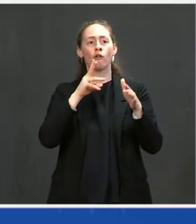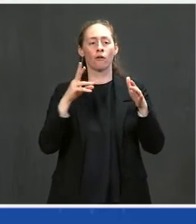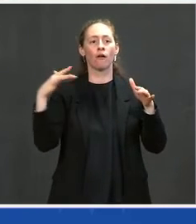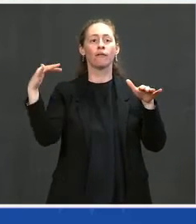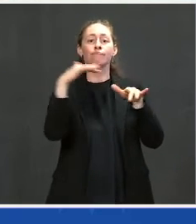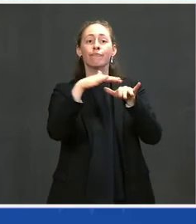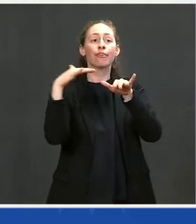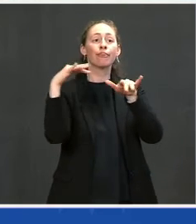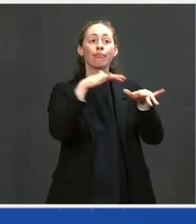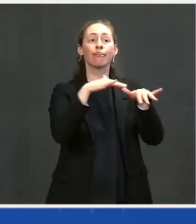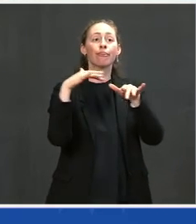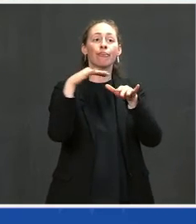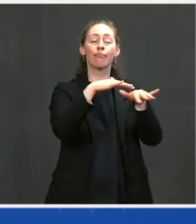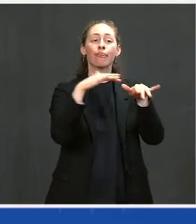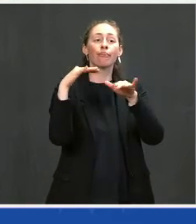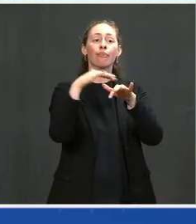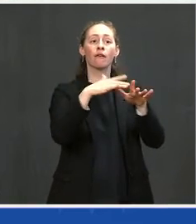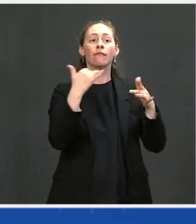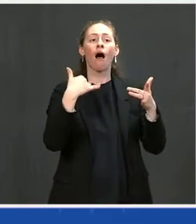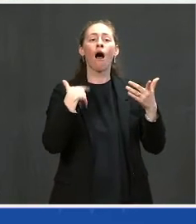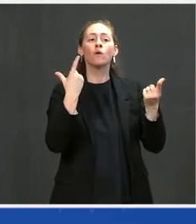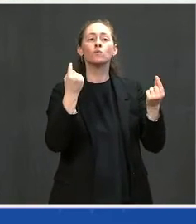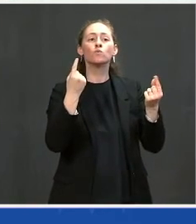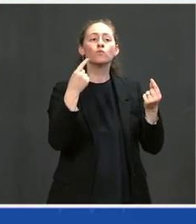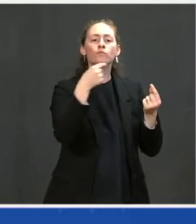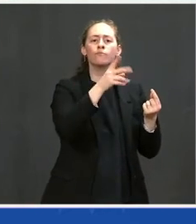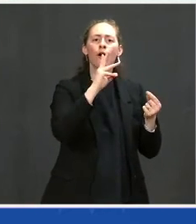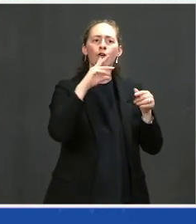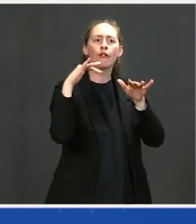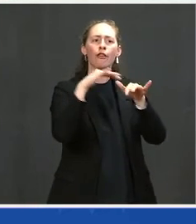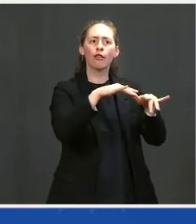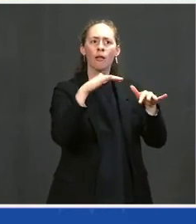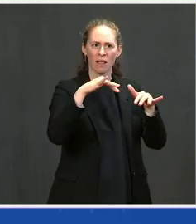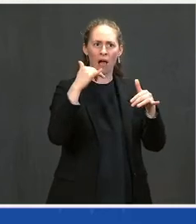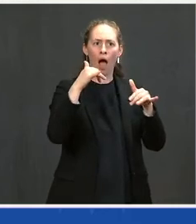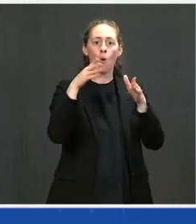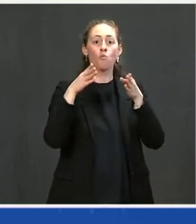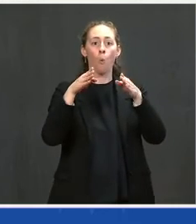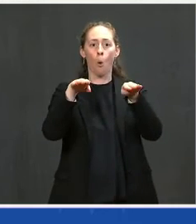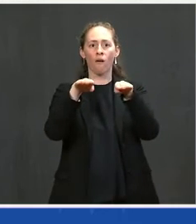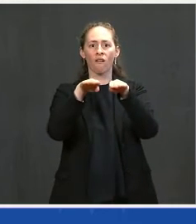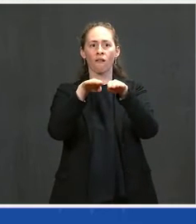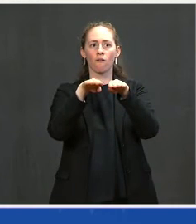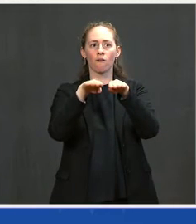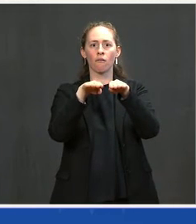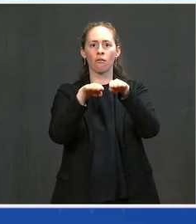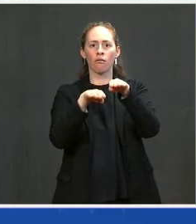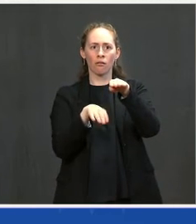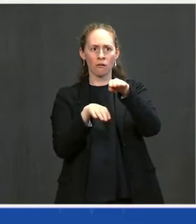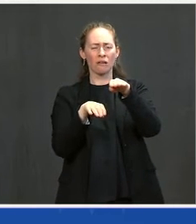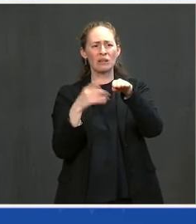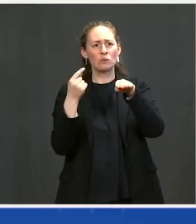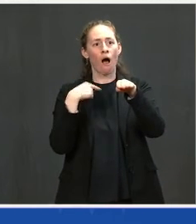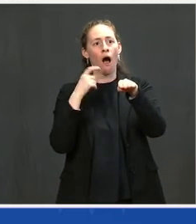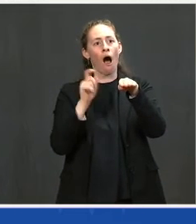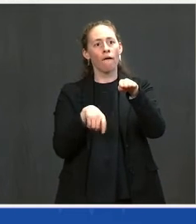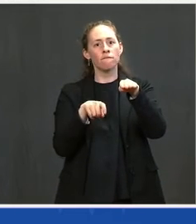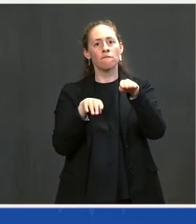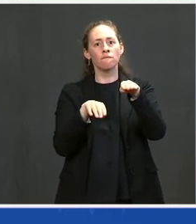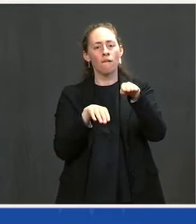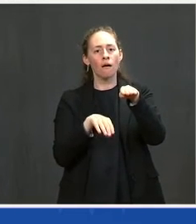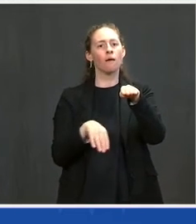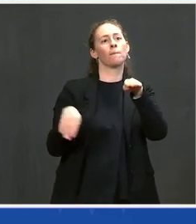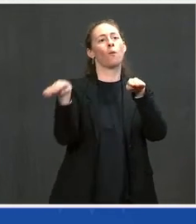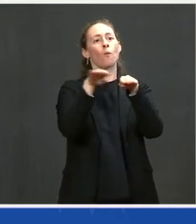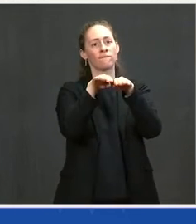didn't have to worry about where the drainage ditch was. Now you got to rebuild them 3 feet higher because it's not going to go back to what it was before.